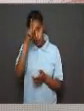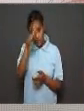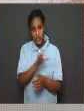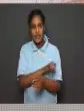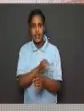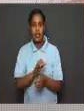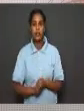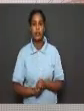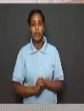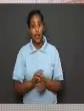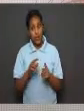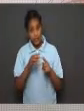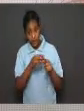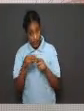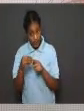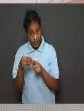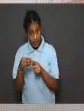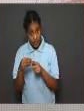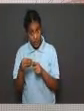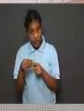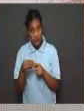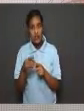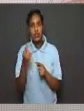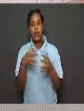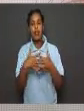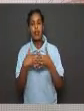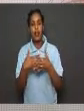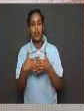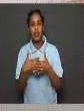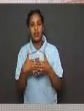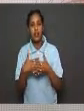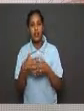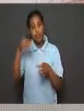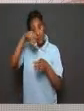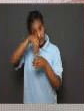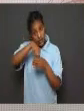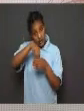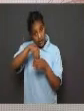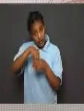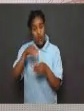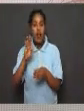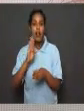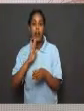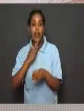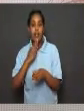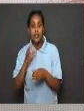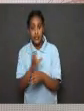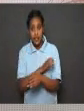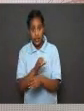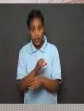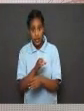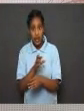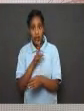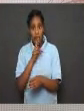cells, except that the materials inside alkaline cells